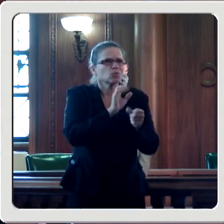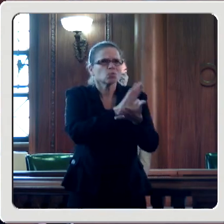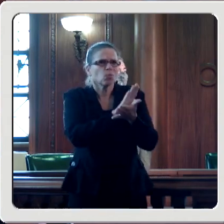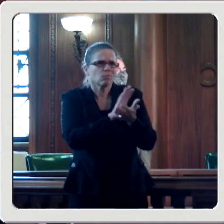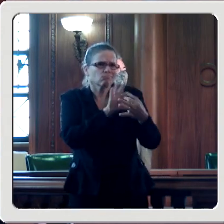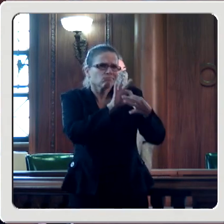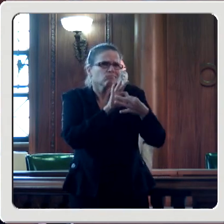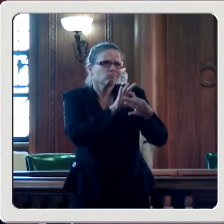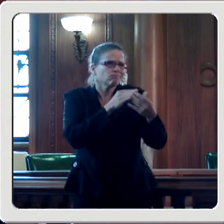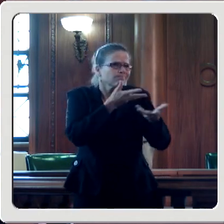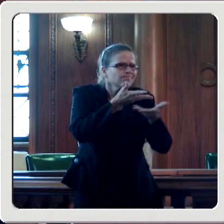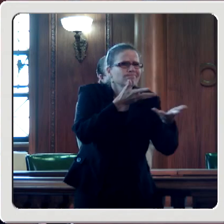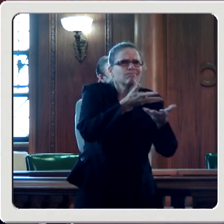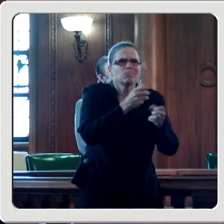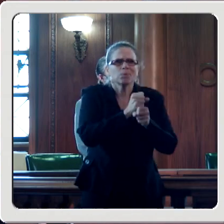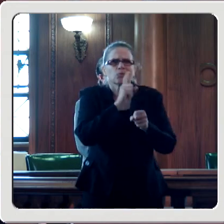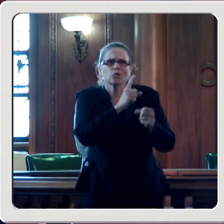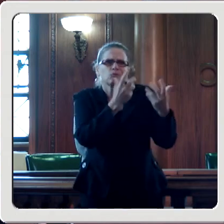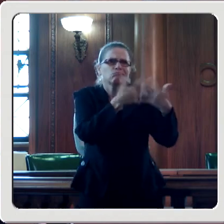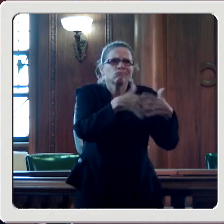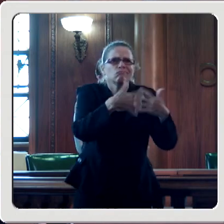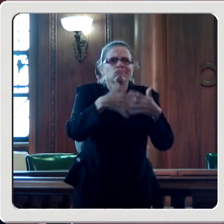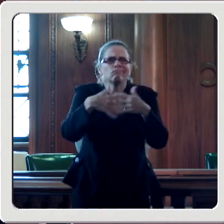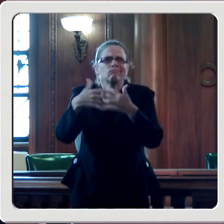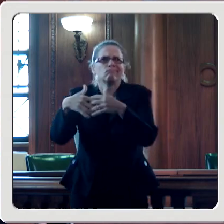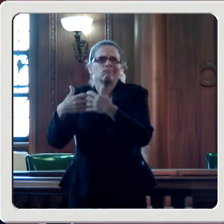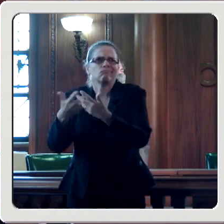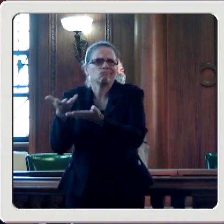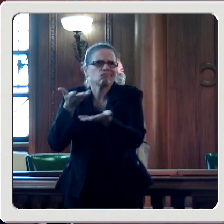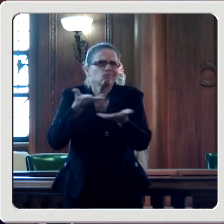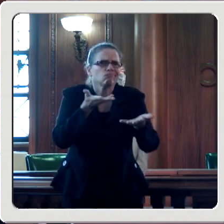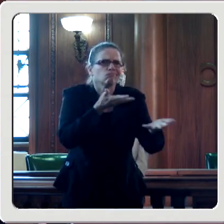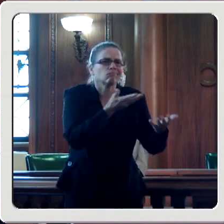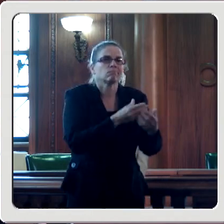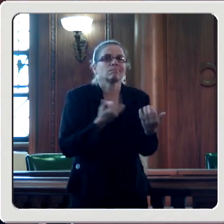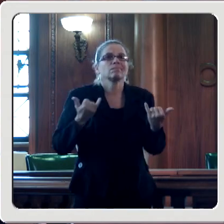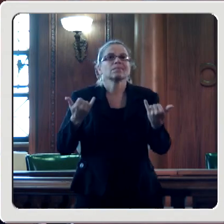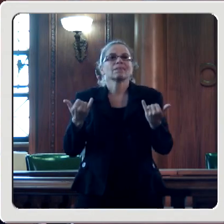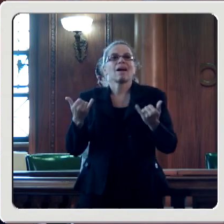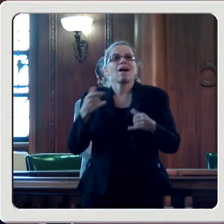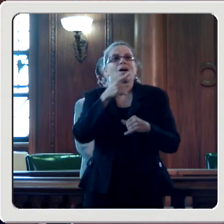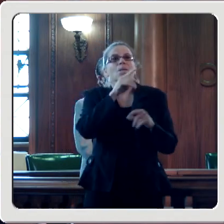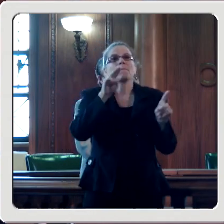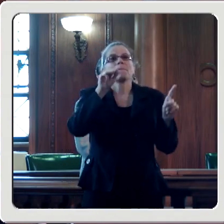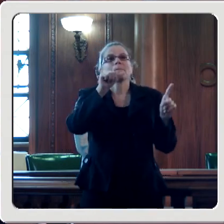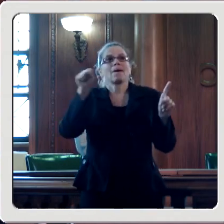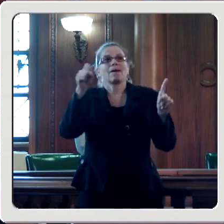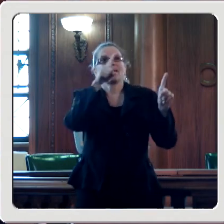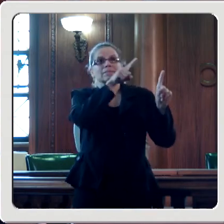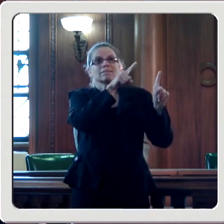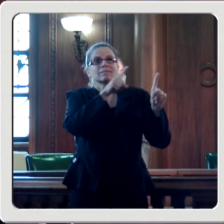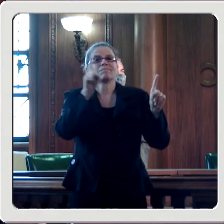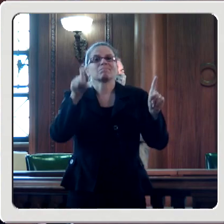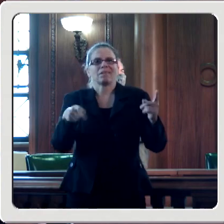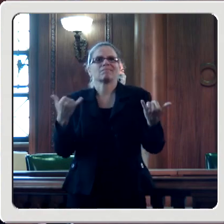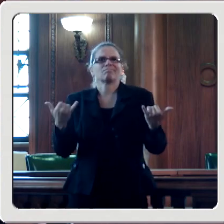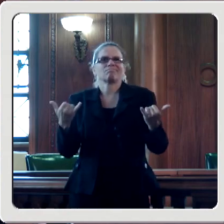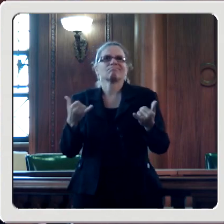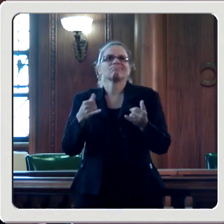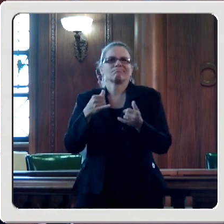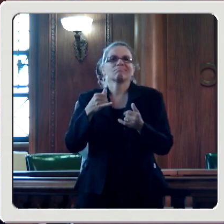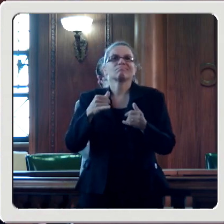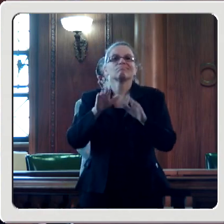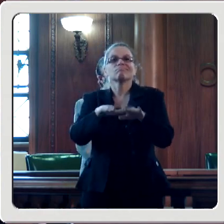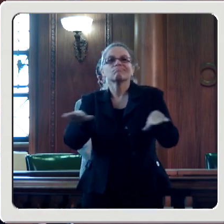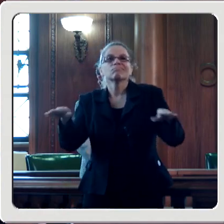and all schools in the Commonwealth of Massachusetts have been given a mandate that they provide flu shots for